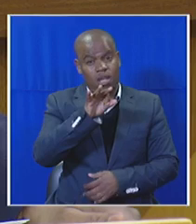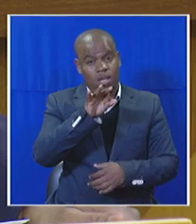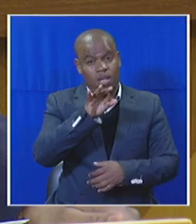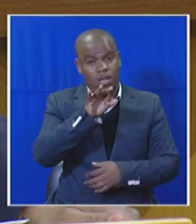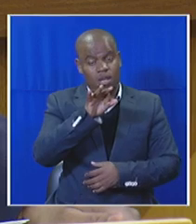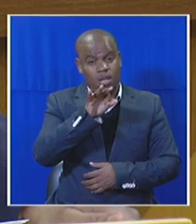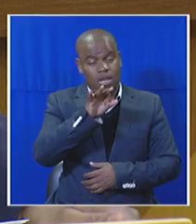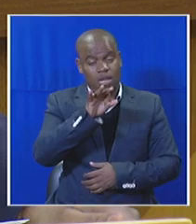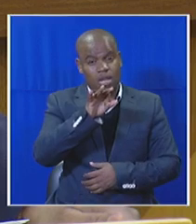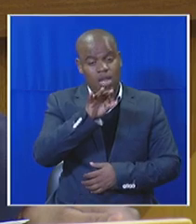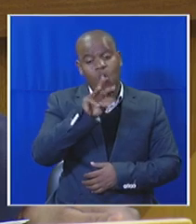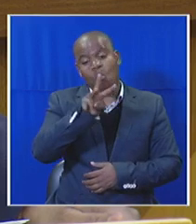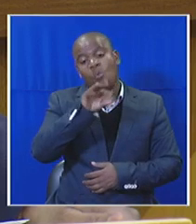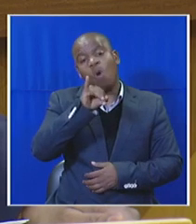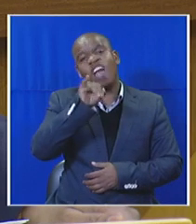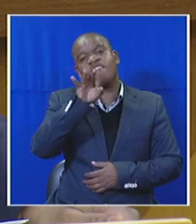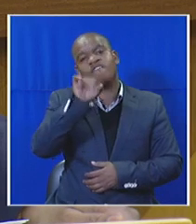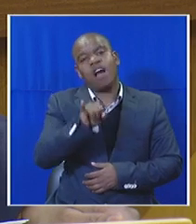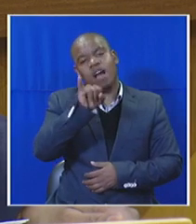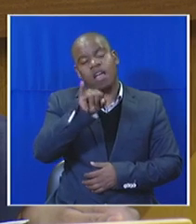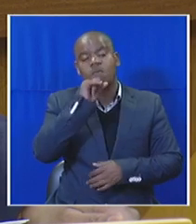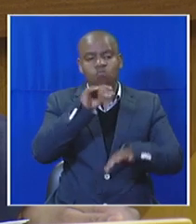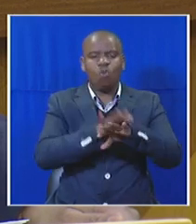across Tshwane CBD.